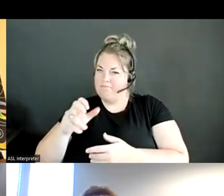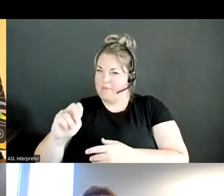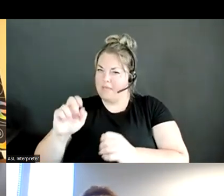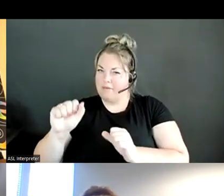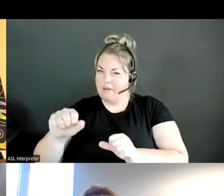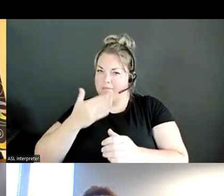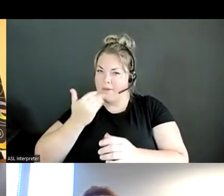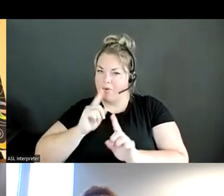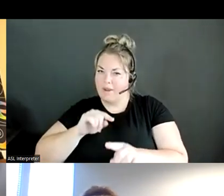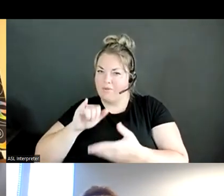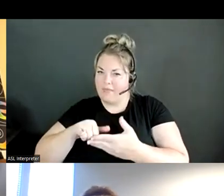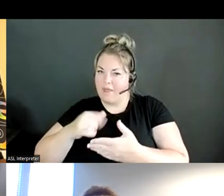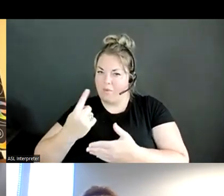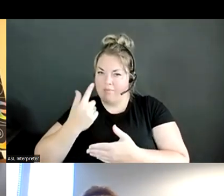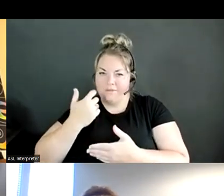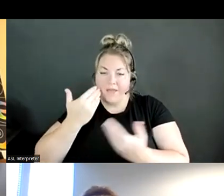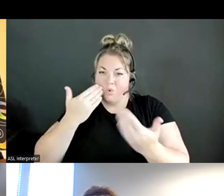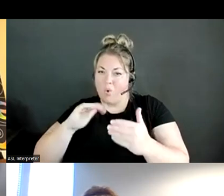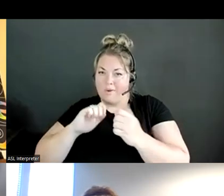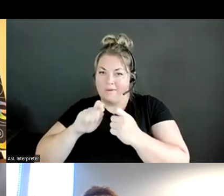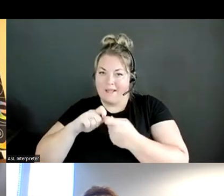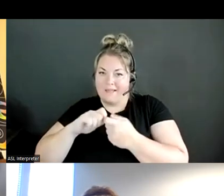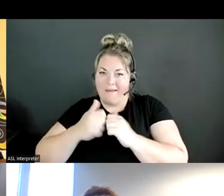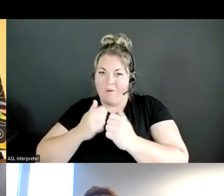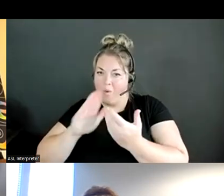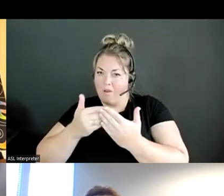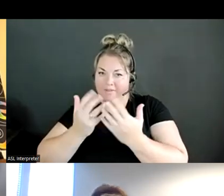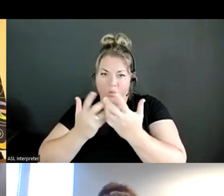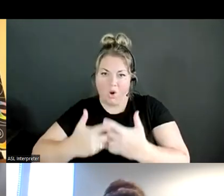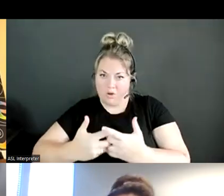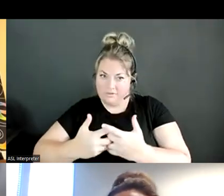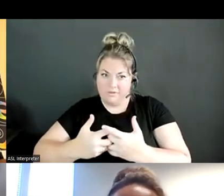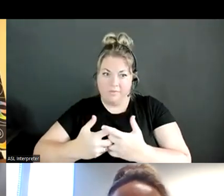know exactly how all that works.